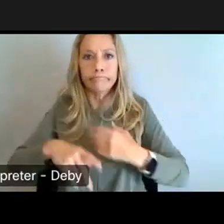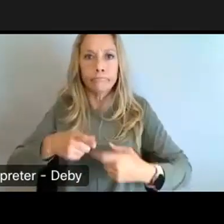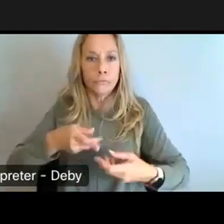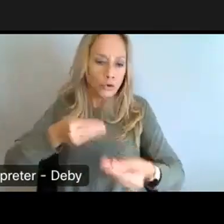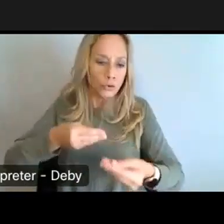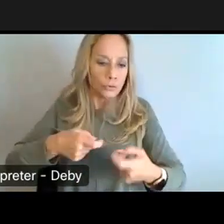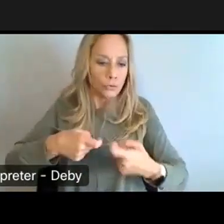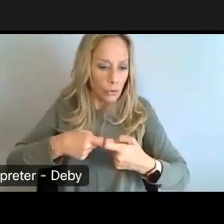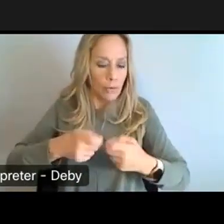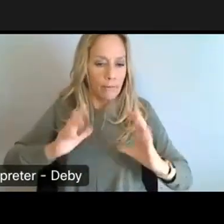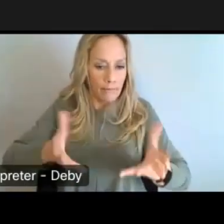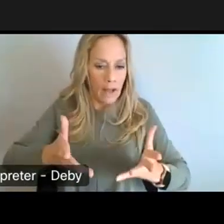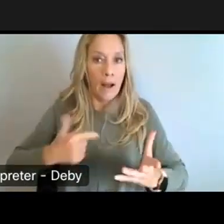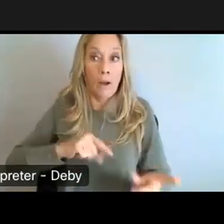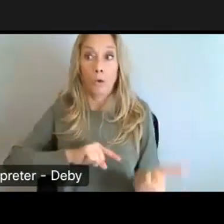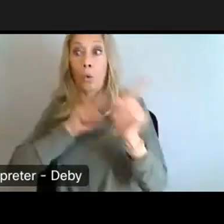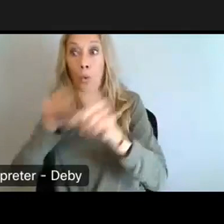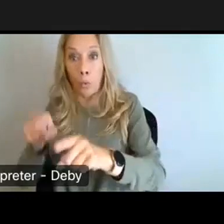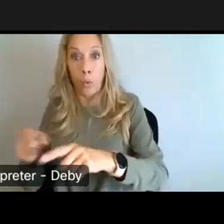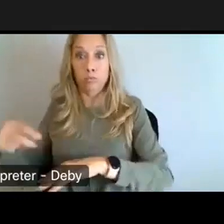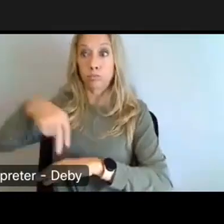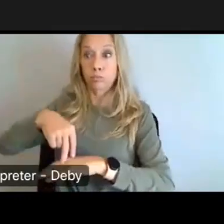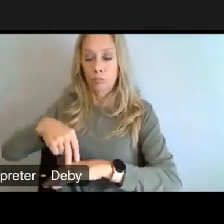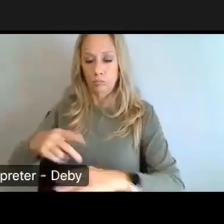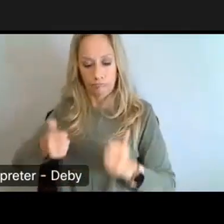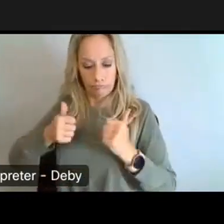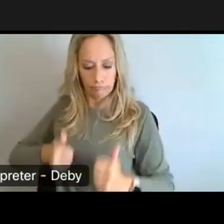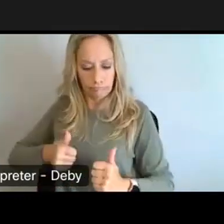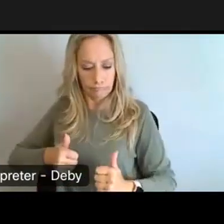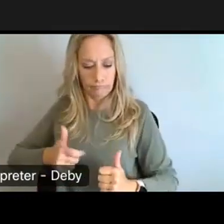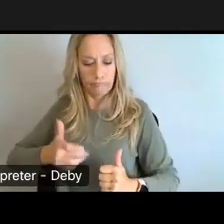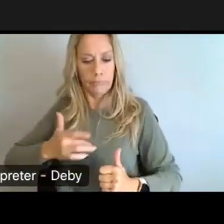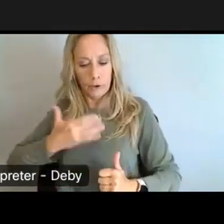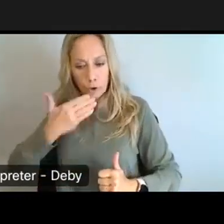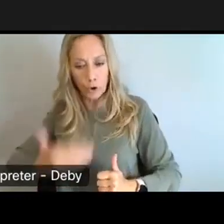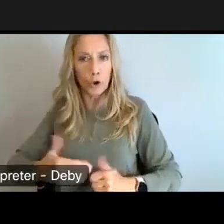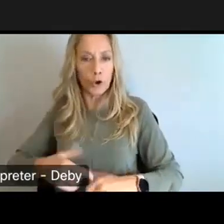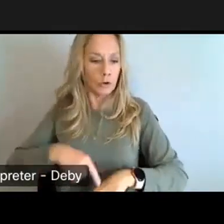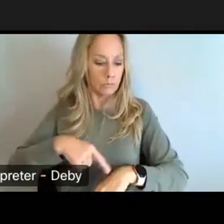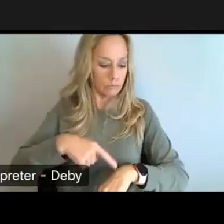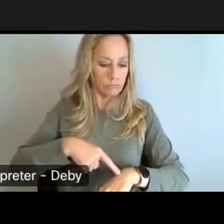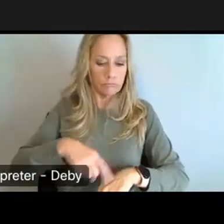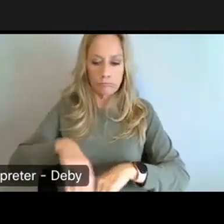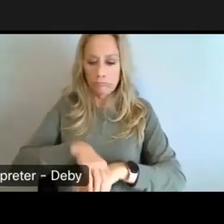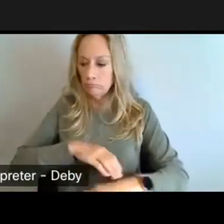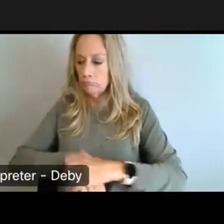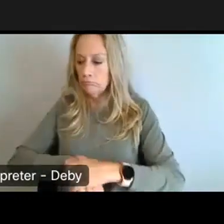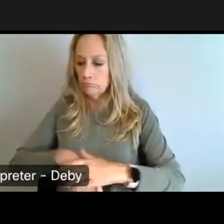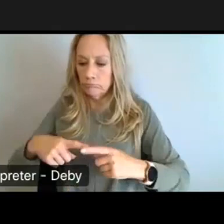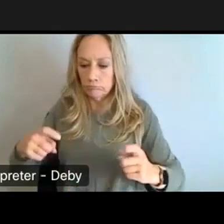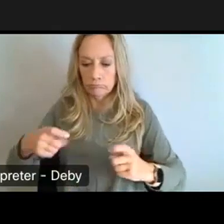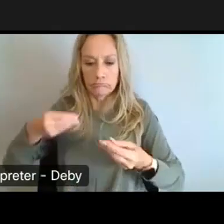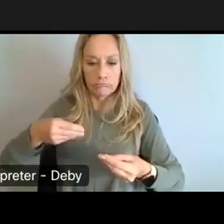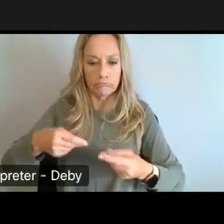these different engagements, that I'm at my best. And so those were just some of the things